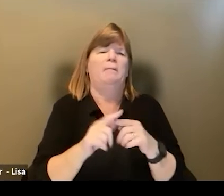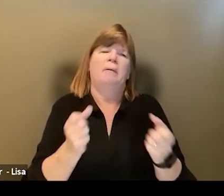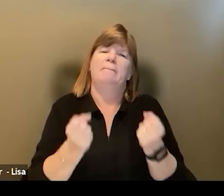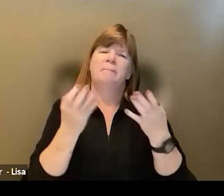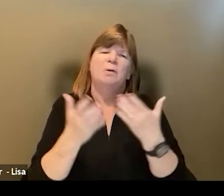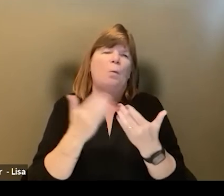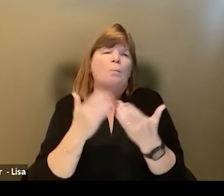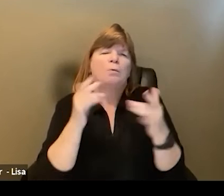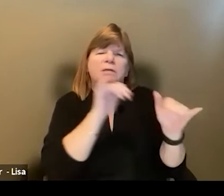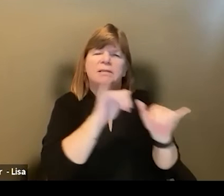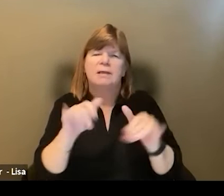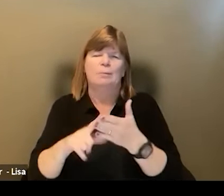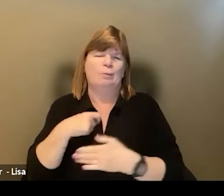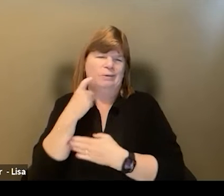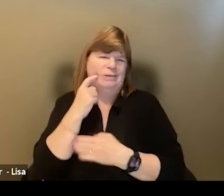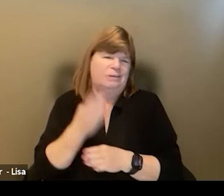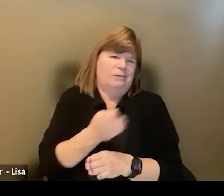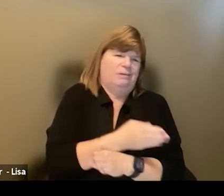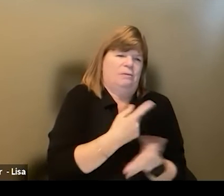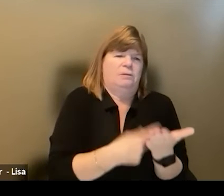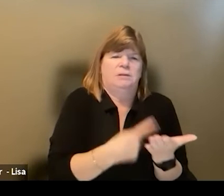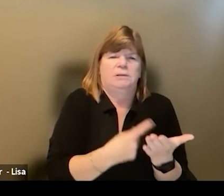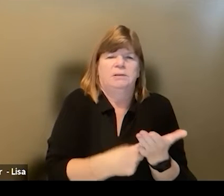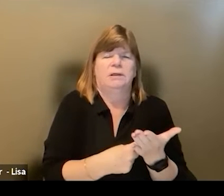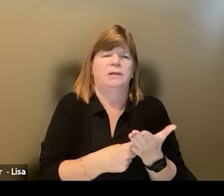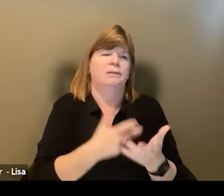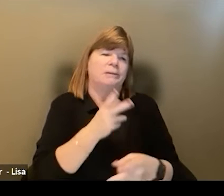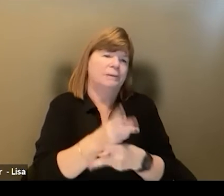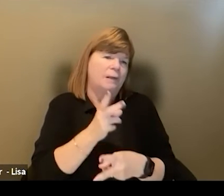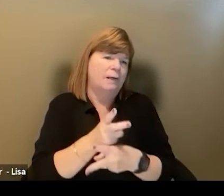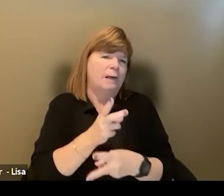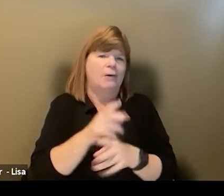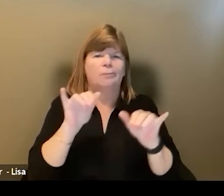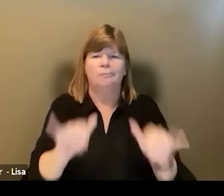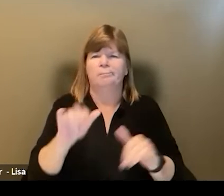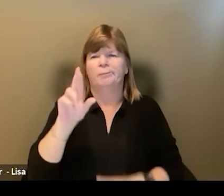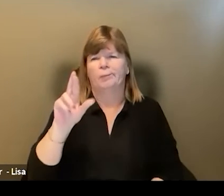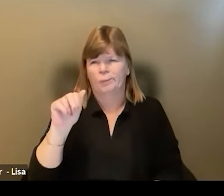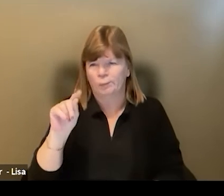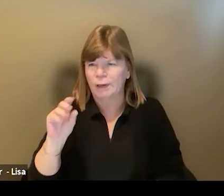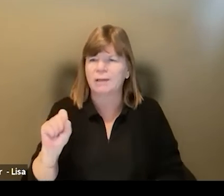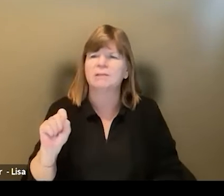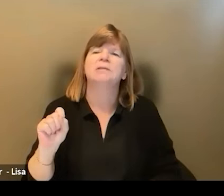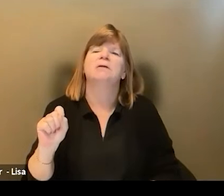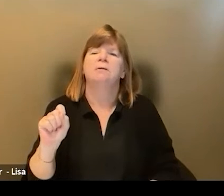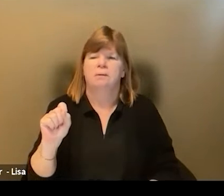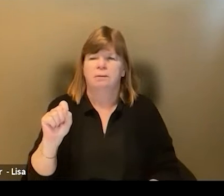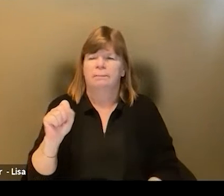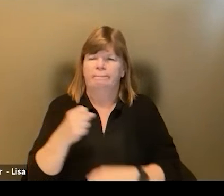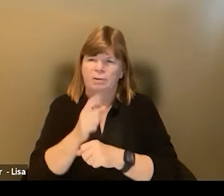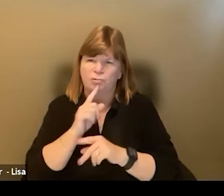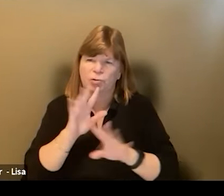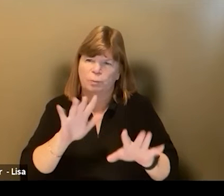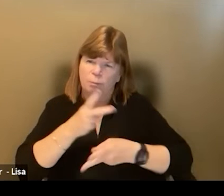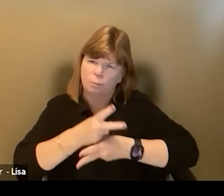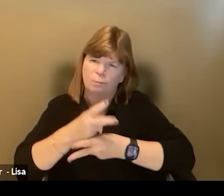are similar to the ones we just talked about. Maintaining the provider rates was also one that we wanted to